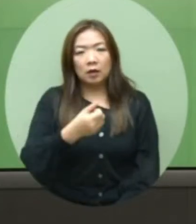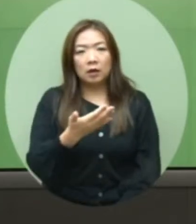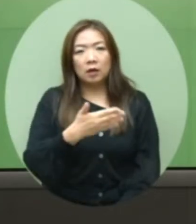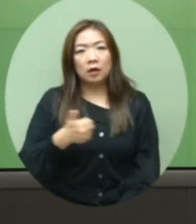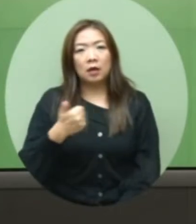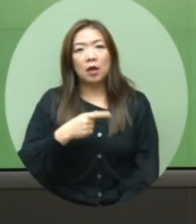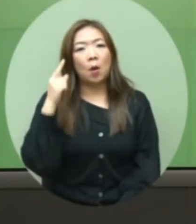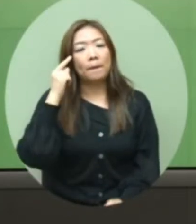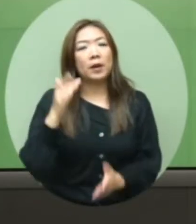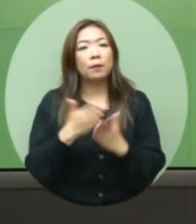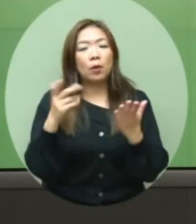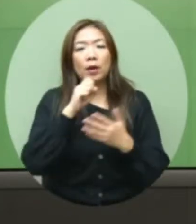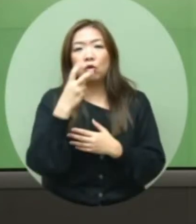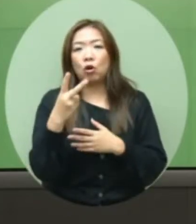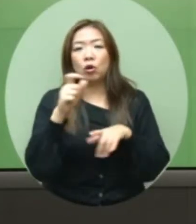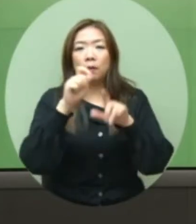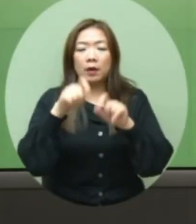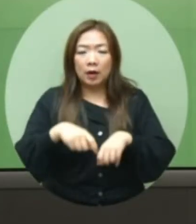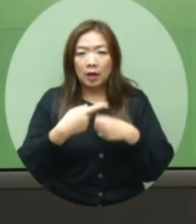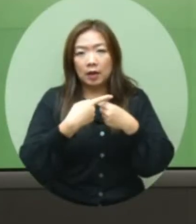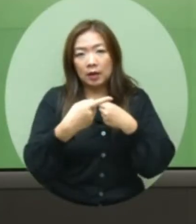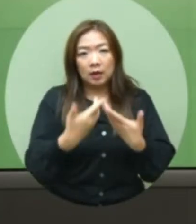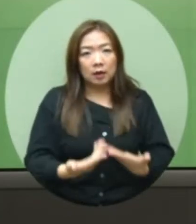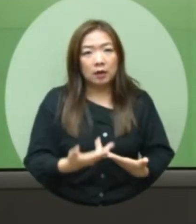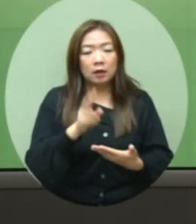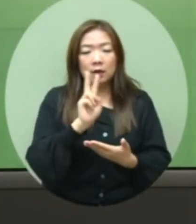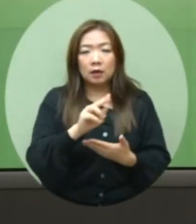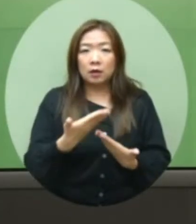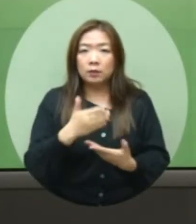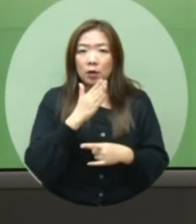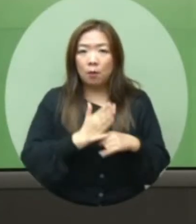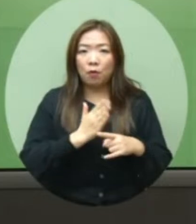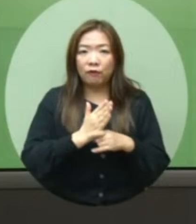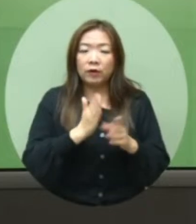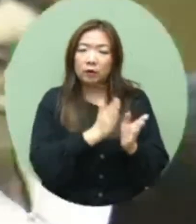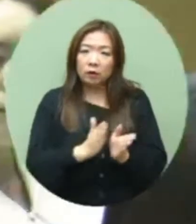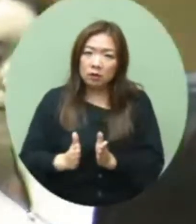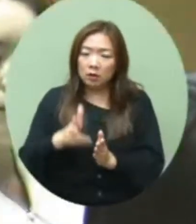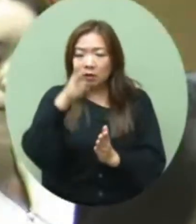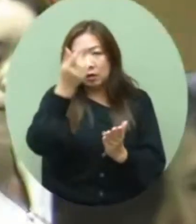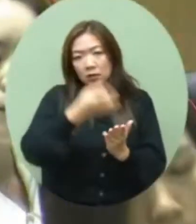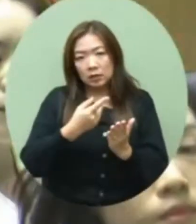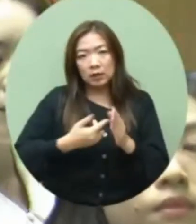I'm from Ming Pao. First question.